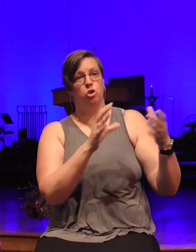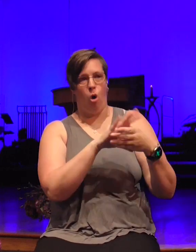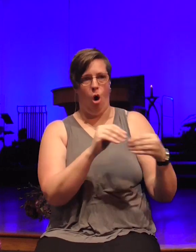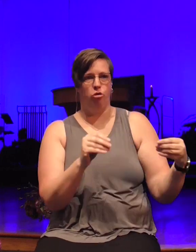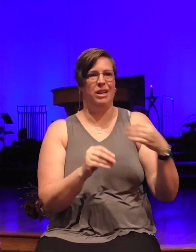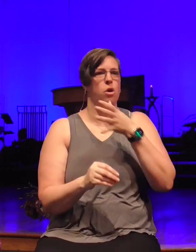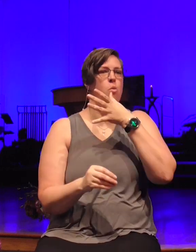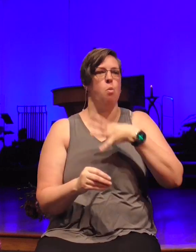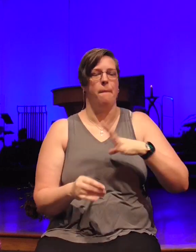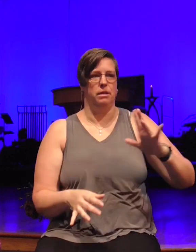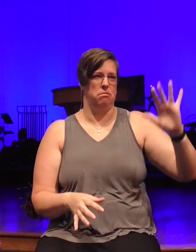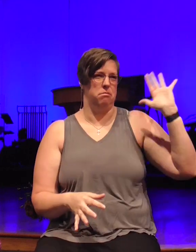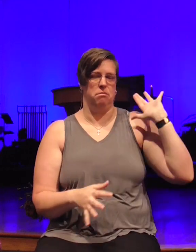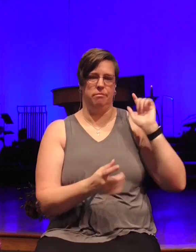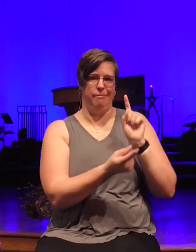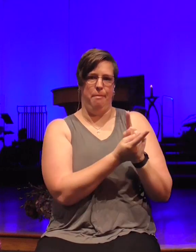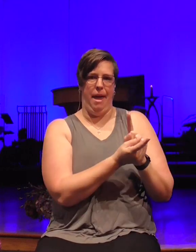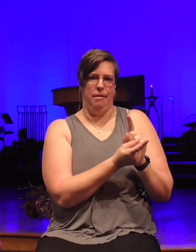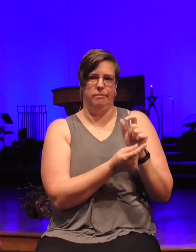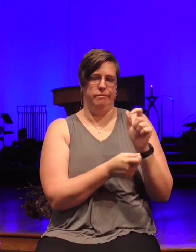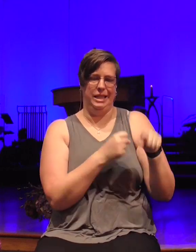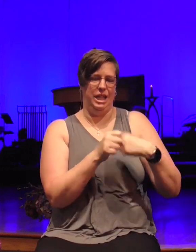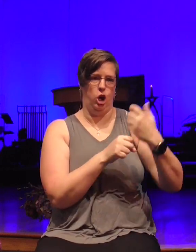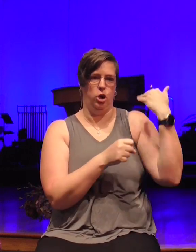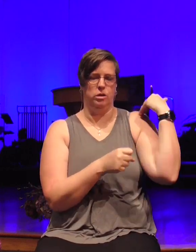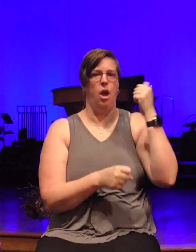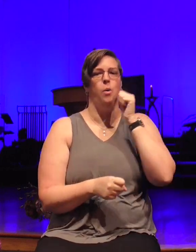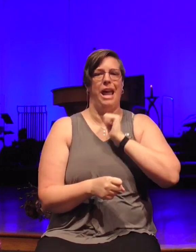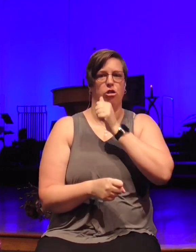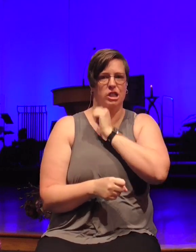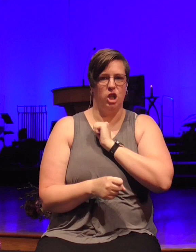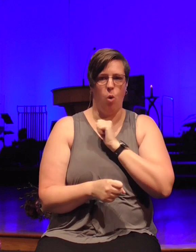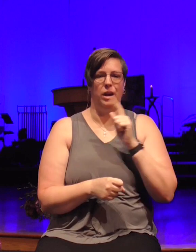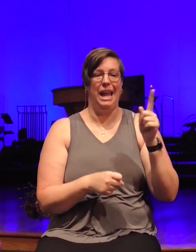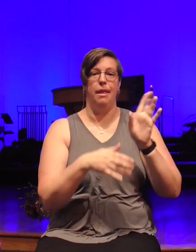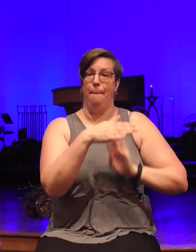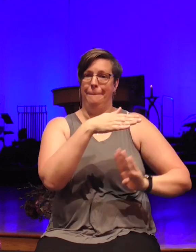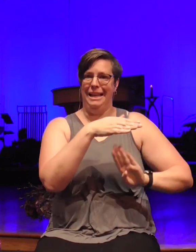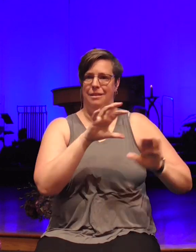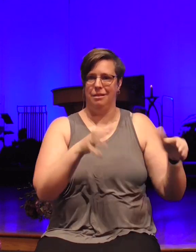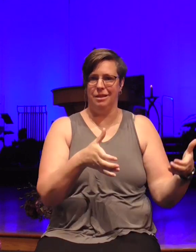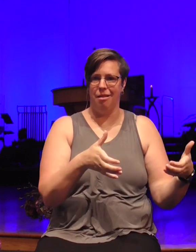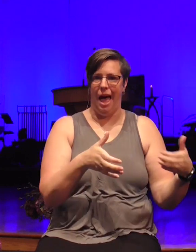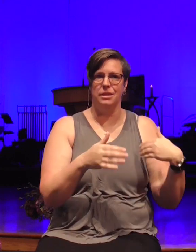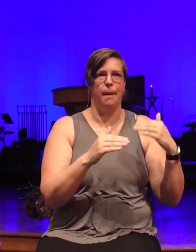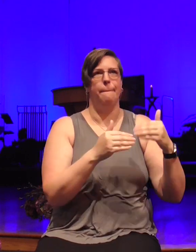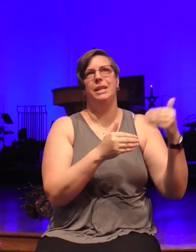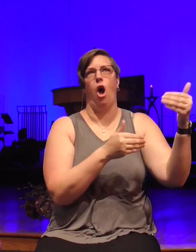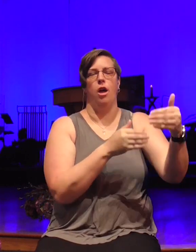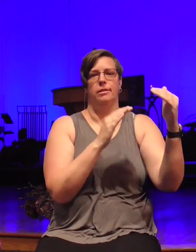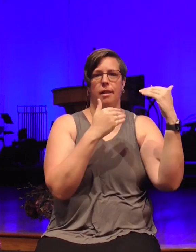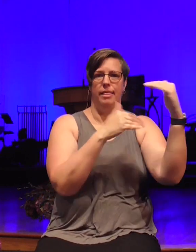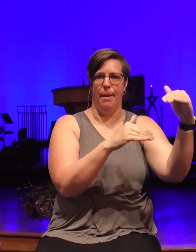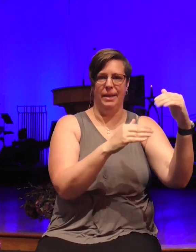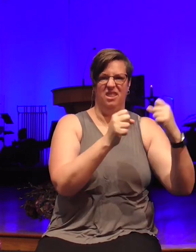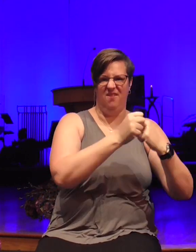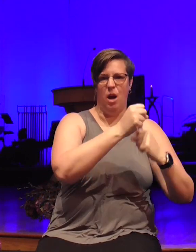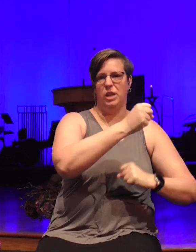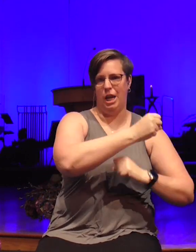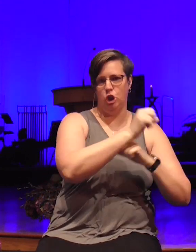years ago in my church in Arizona. It was in the basics class, the Beyond Limits foundational class